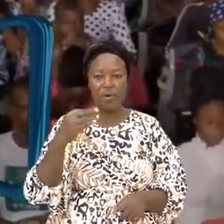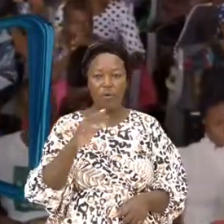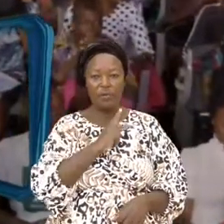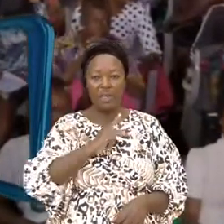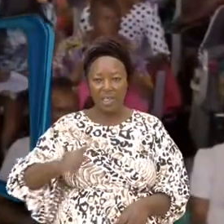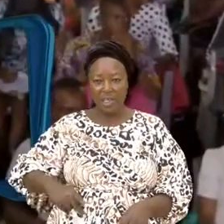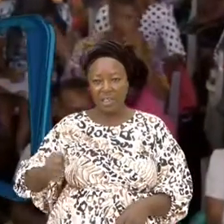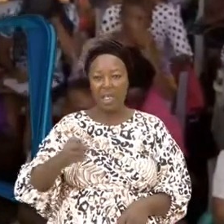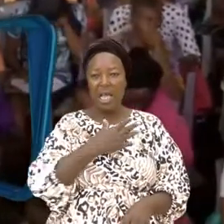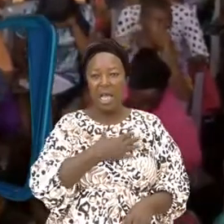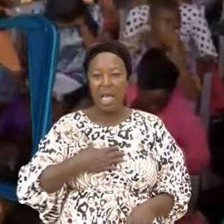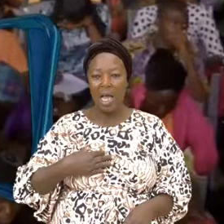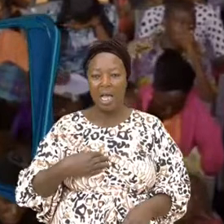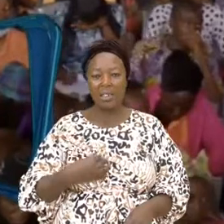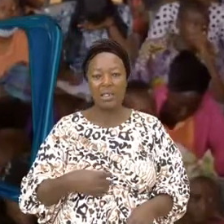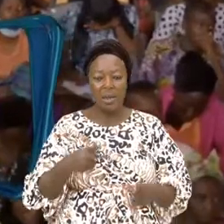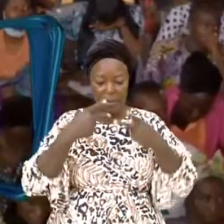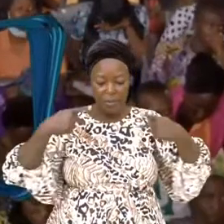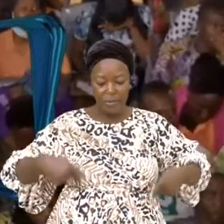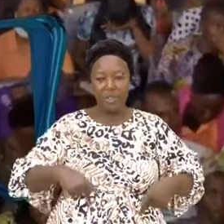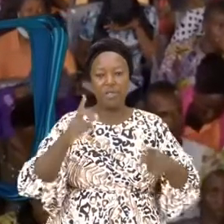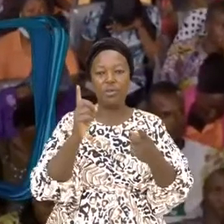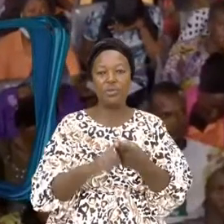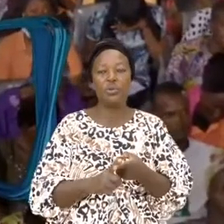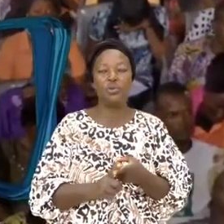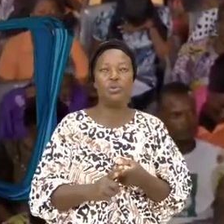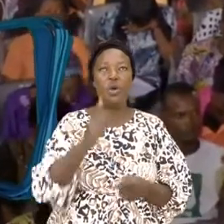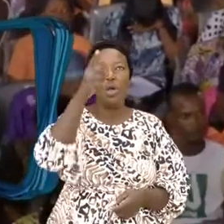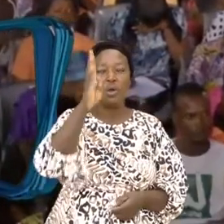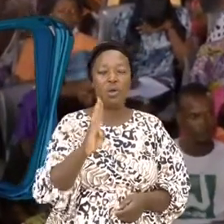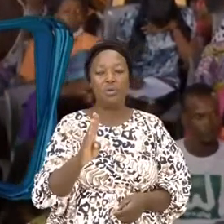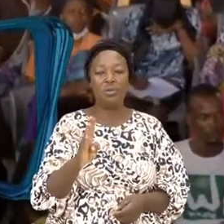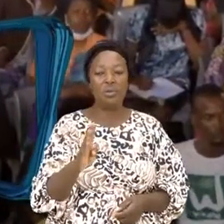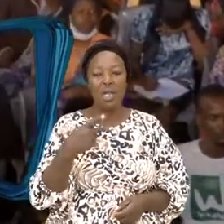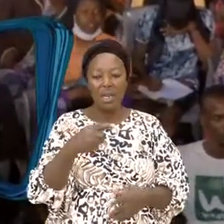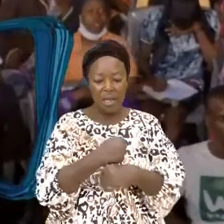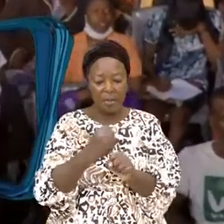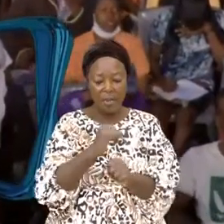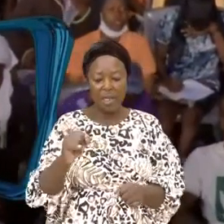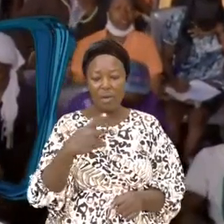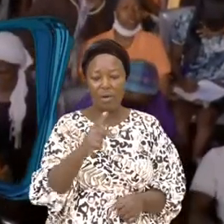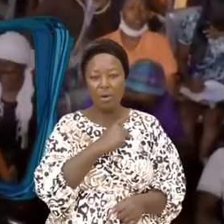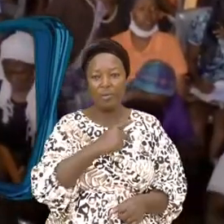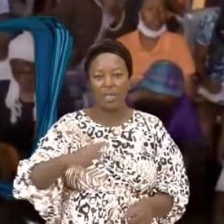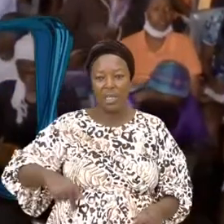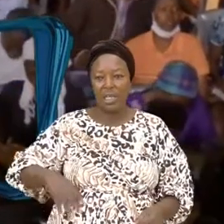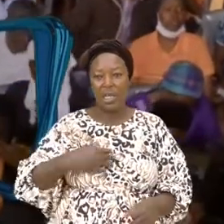and priests unto God. The making of kings and priests unto God. The